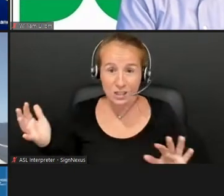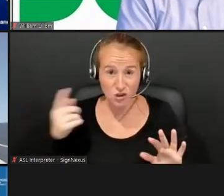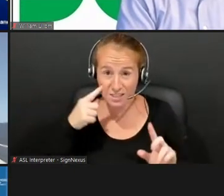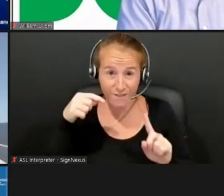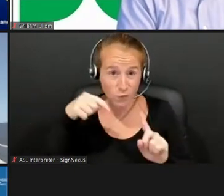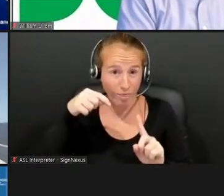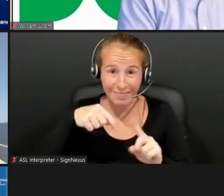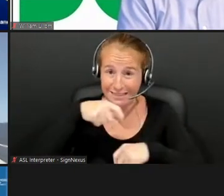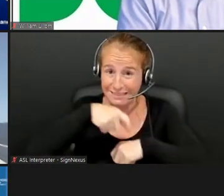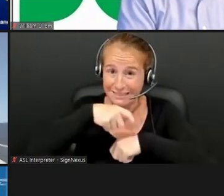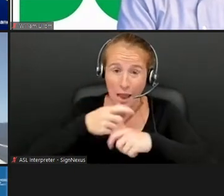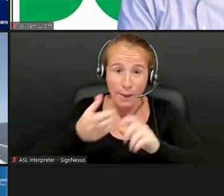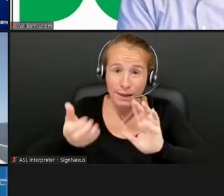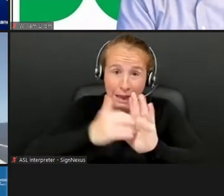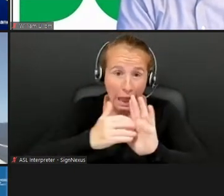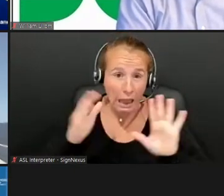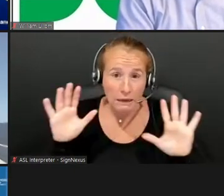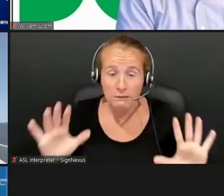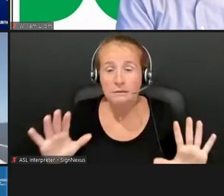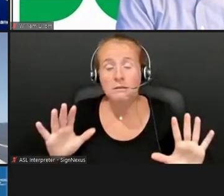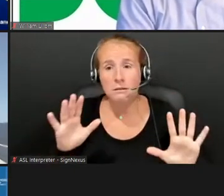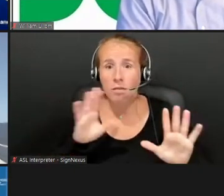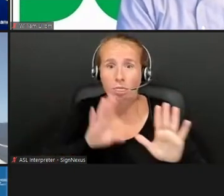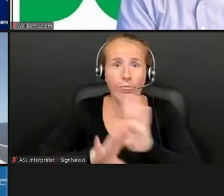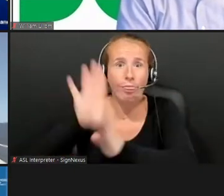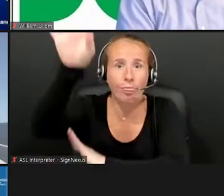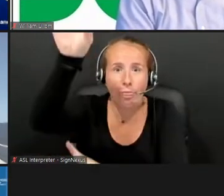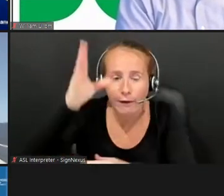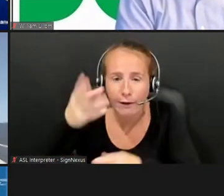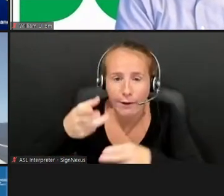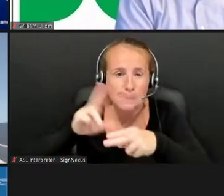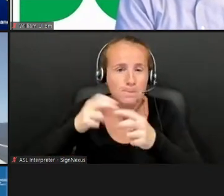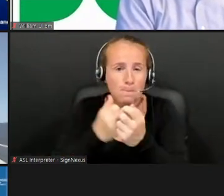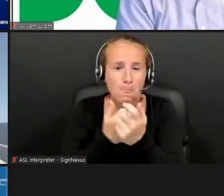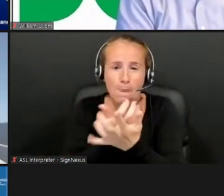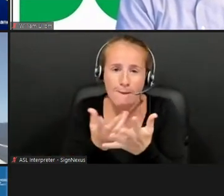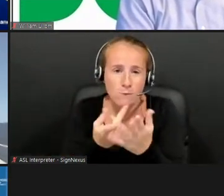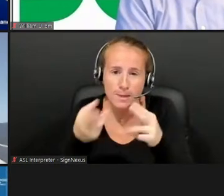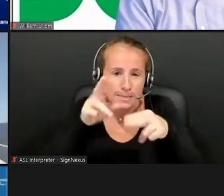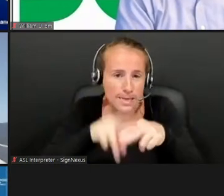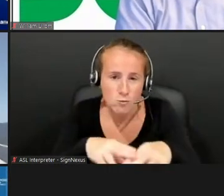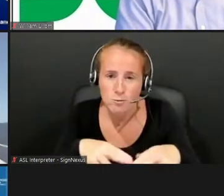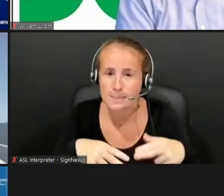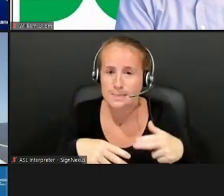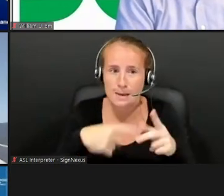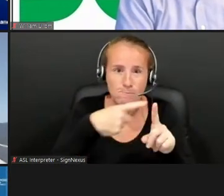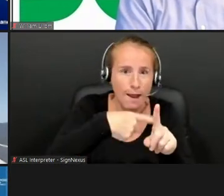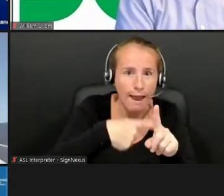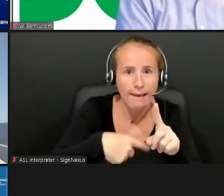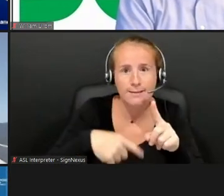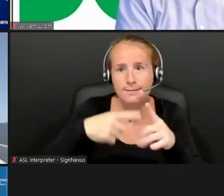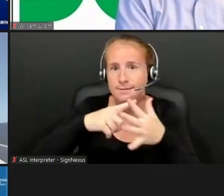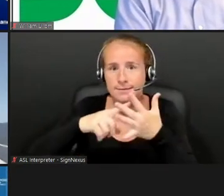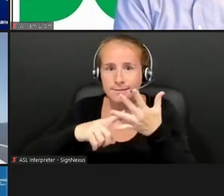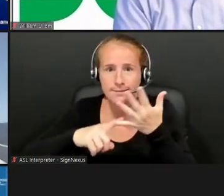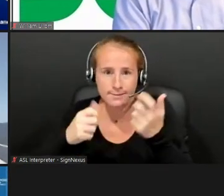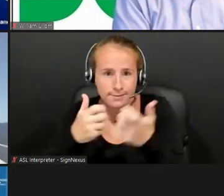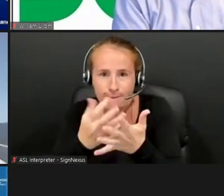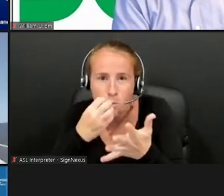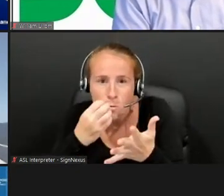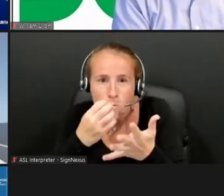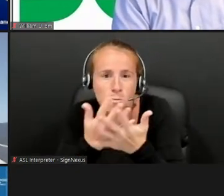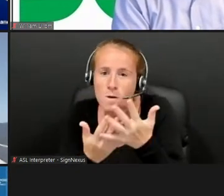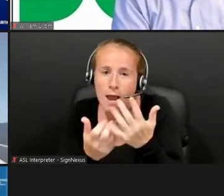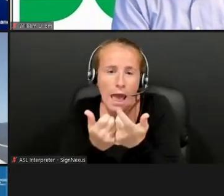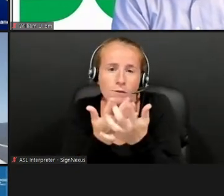when there's again record levels of inflation all the goods and prices are increasing rent is increasing everything seems to be getting more and more